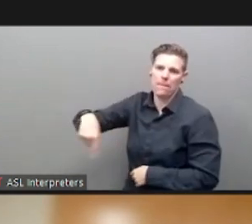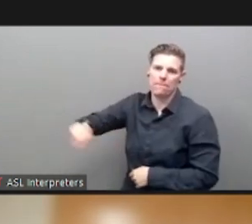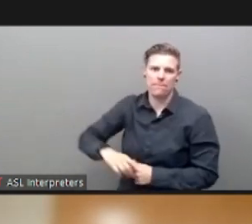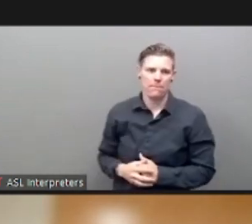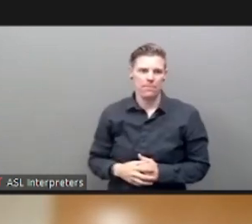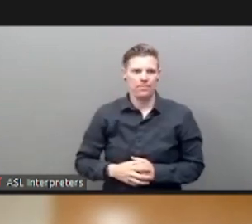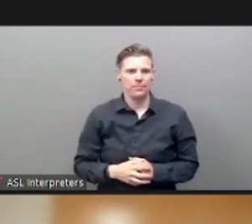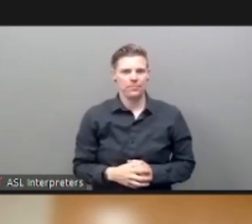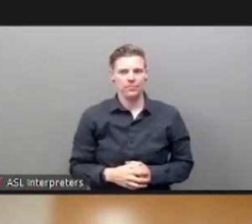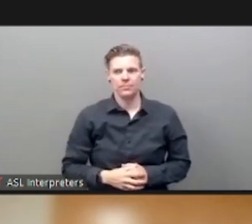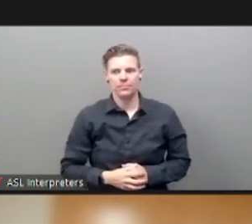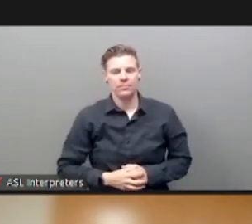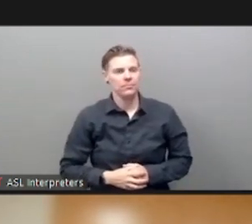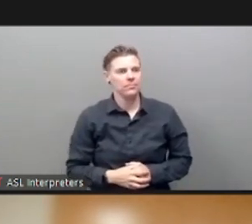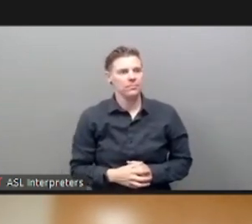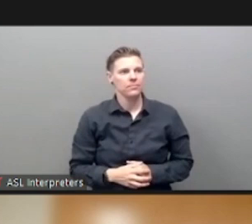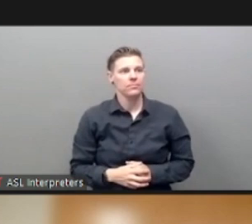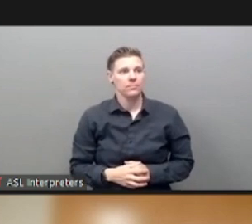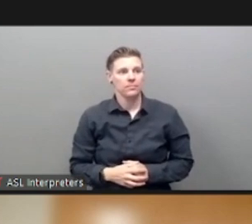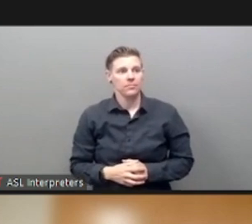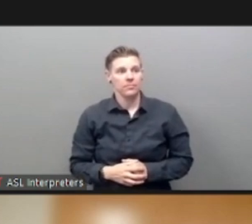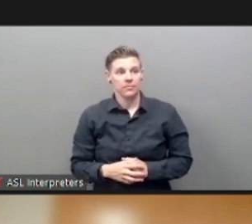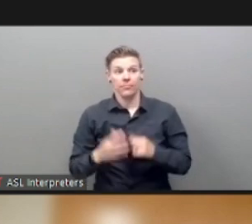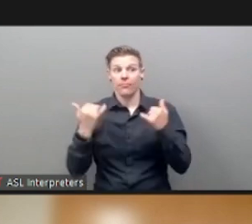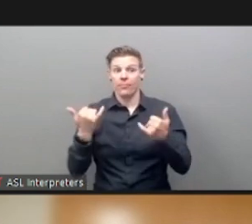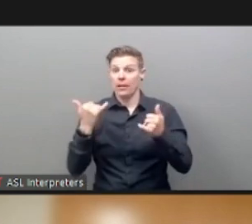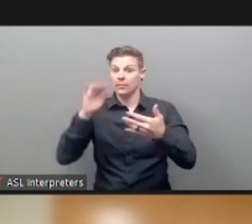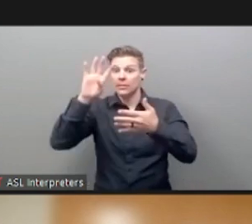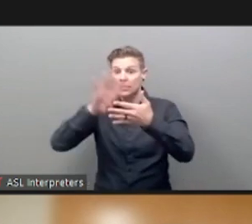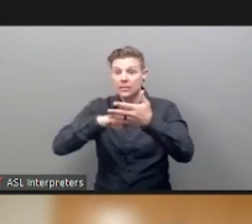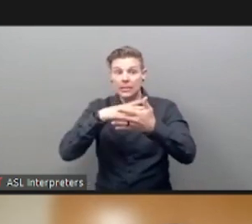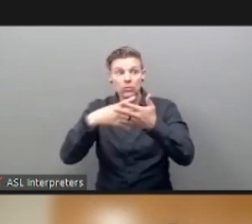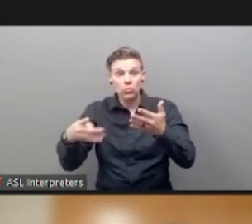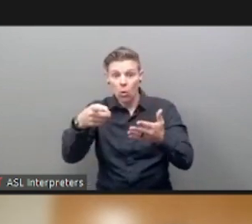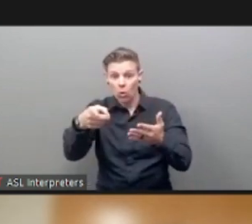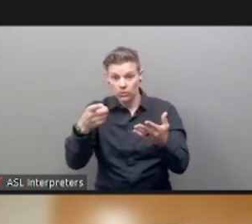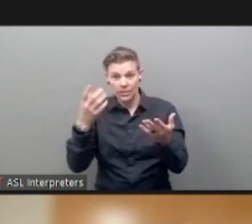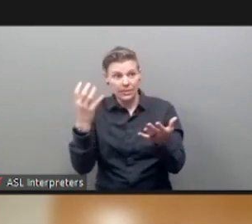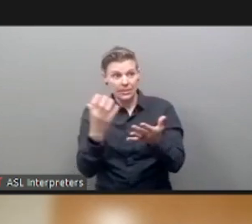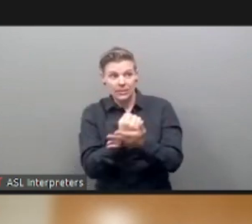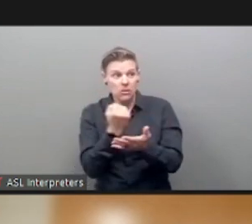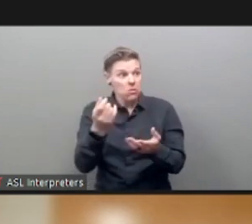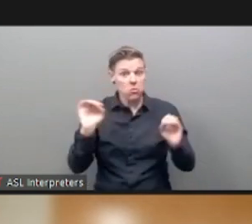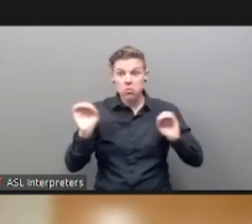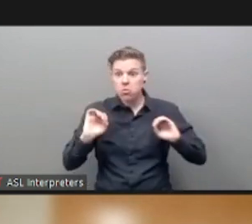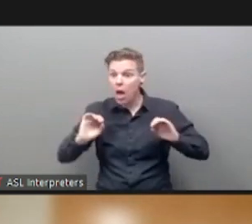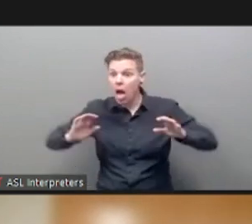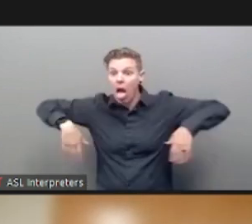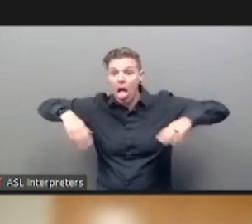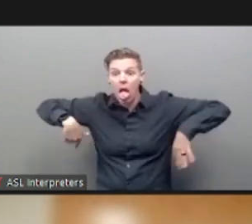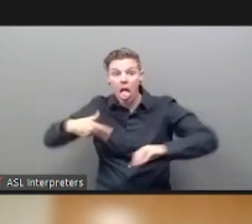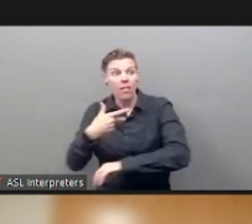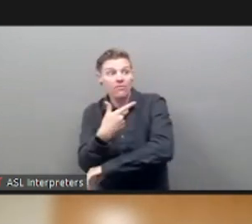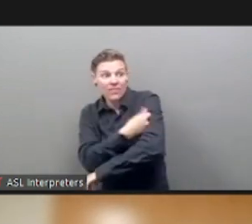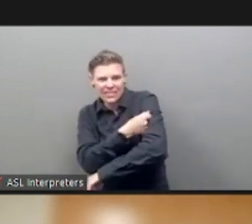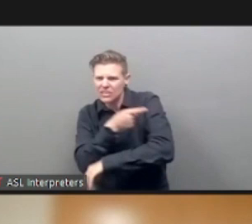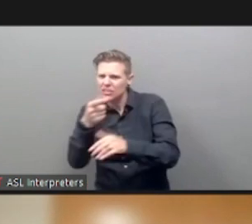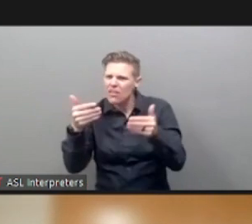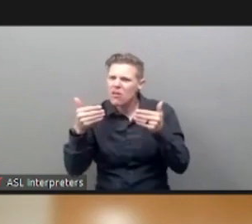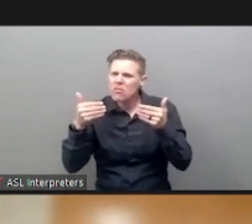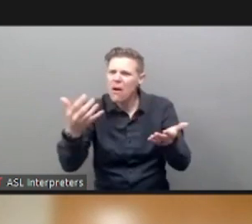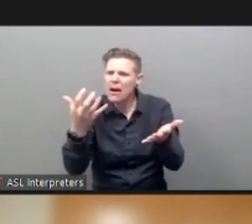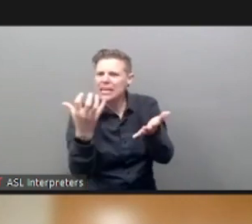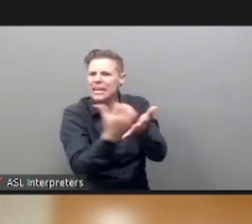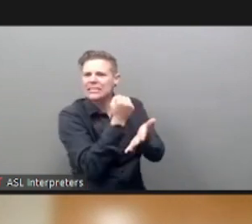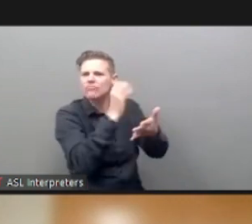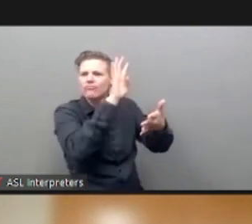So you can schedule your COVID vaccine appointment today. If you're unvaccinated, like I said, it's the best way for us to stop the pandemic.